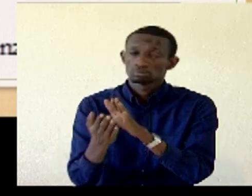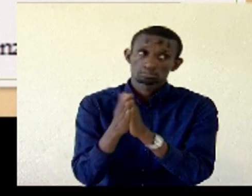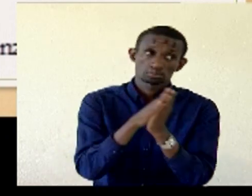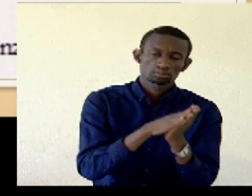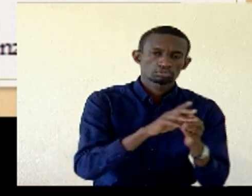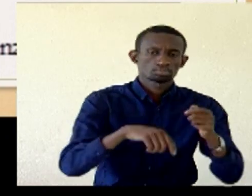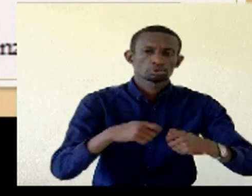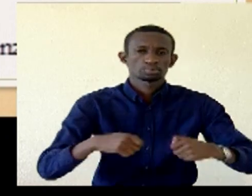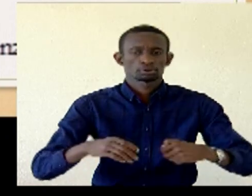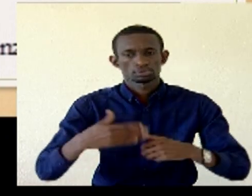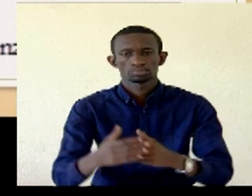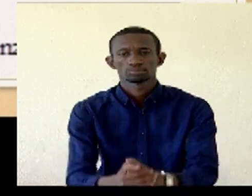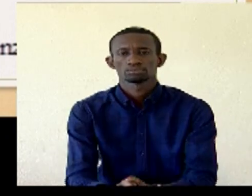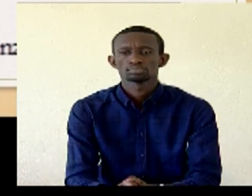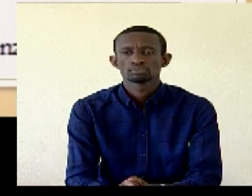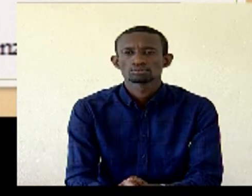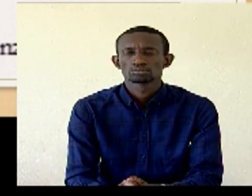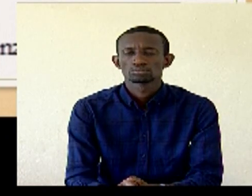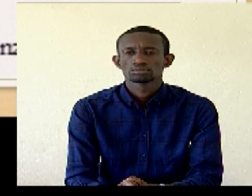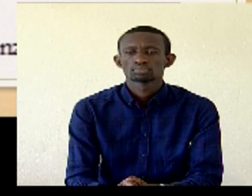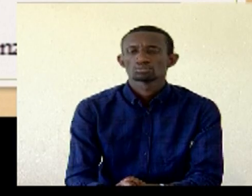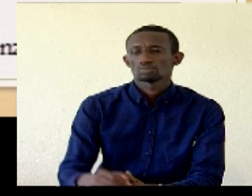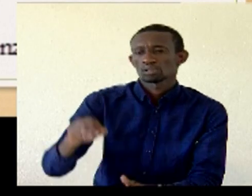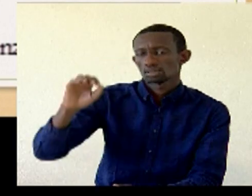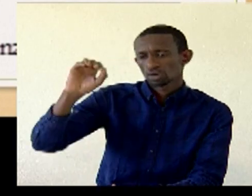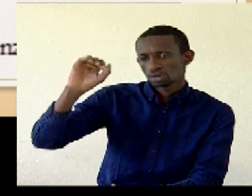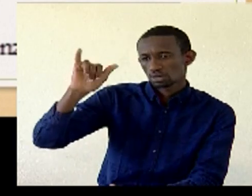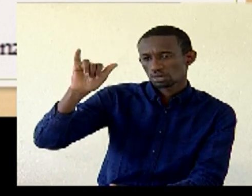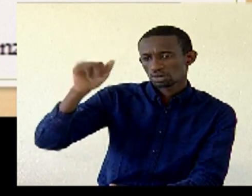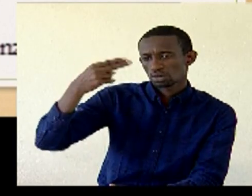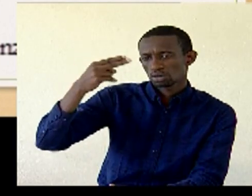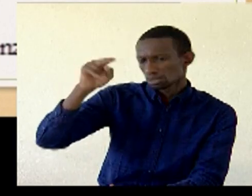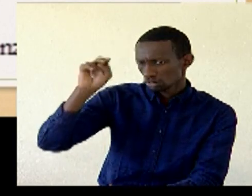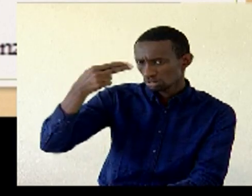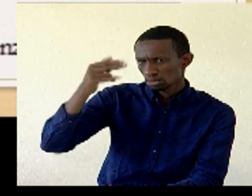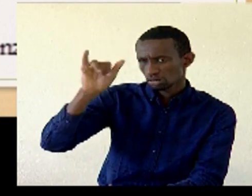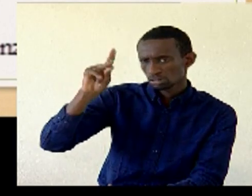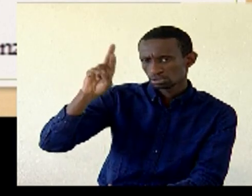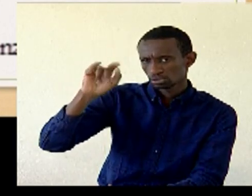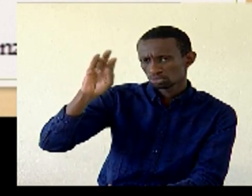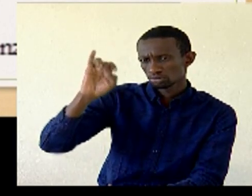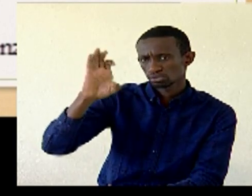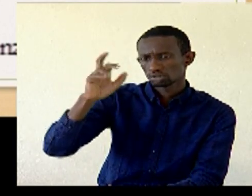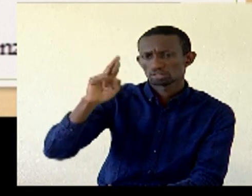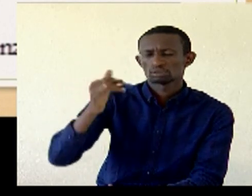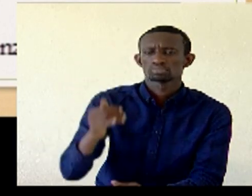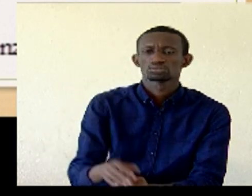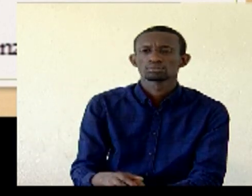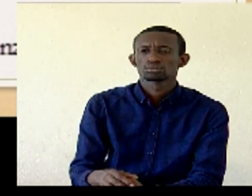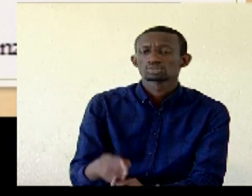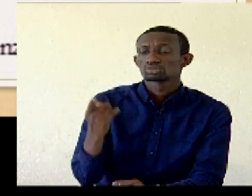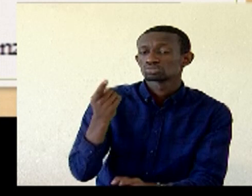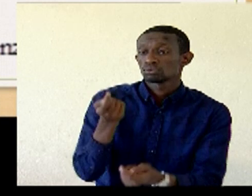reaction to occur. Tin in presence of hydrochloric acid and sodium hydroxide, and then heat. These